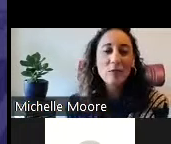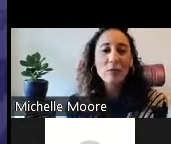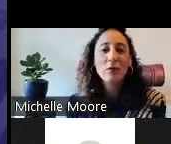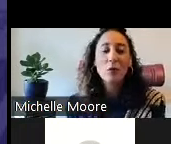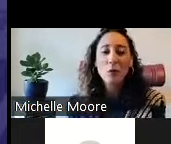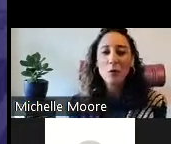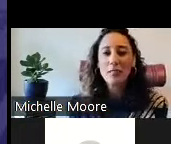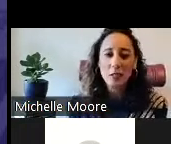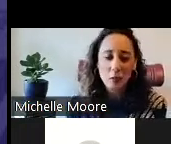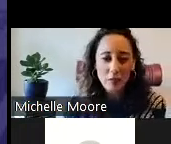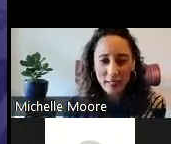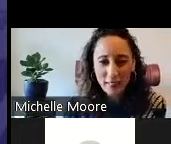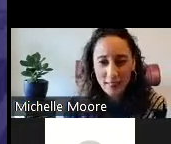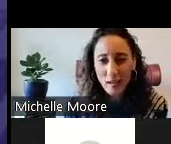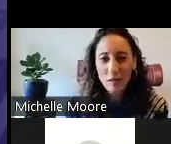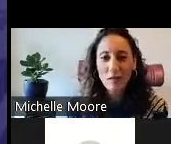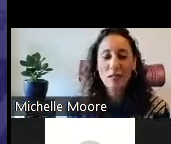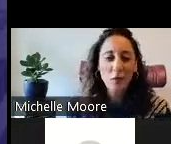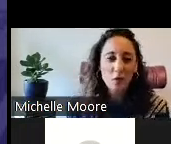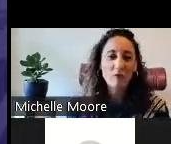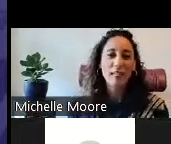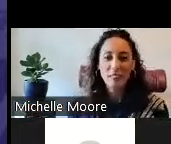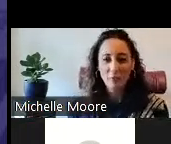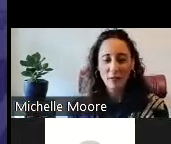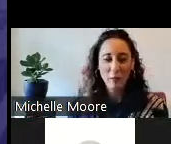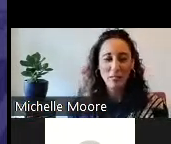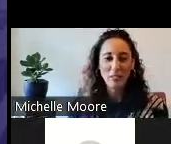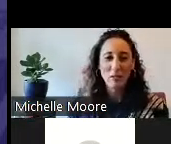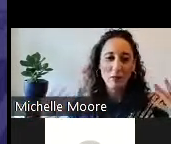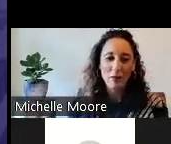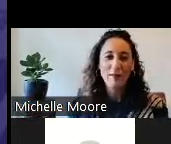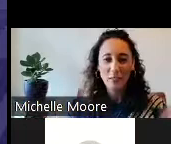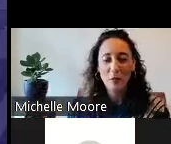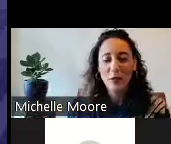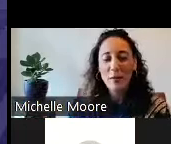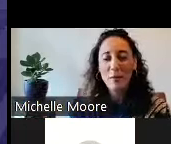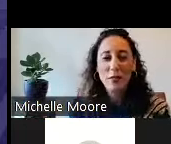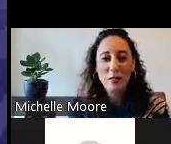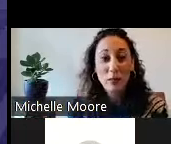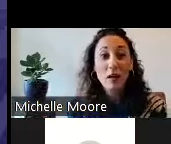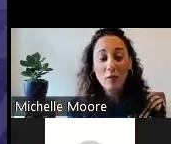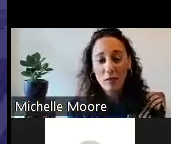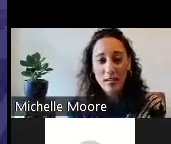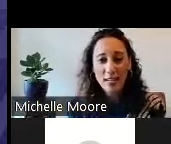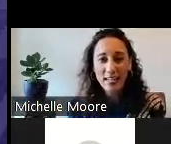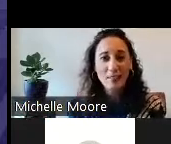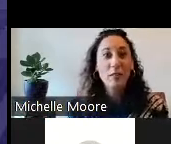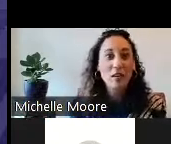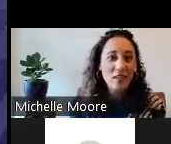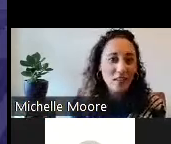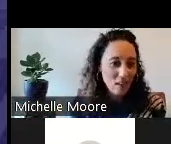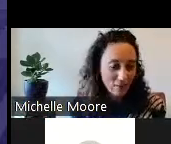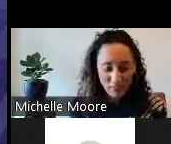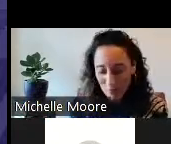As with all digital events, I will ask for your grace, very much so at the very top, because we are online and we